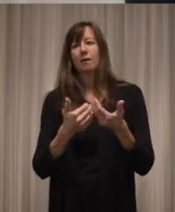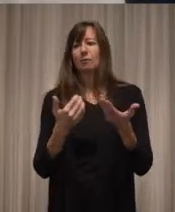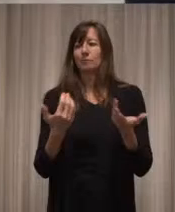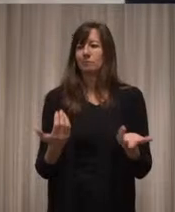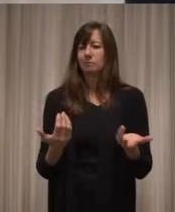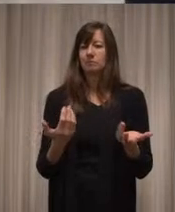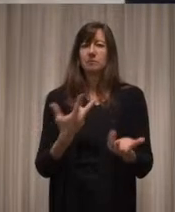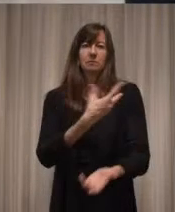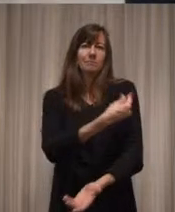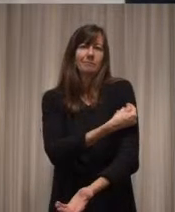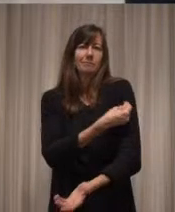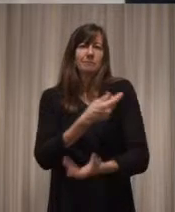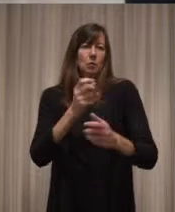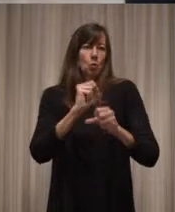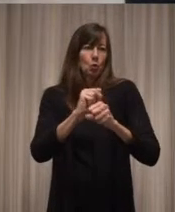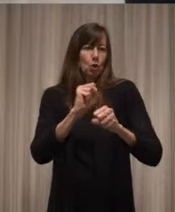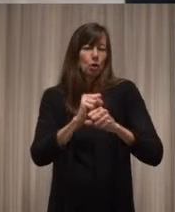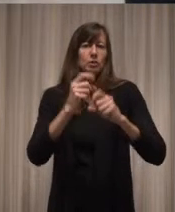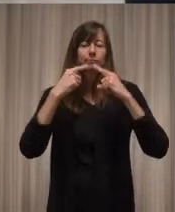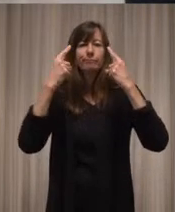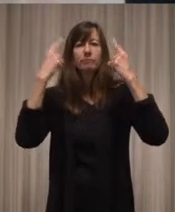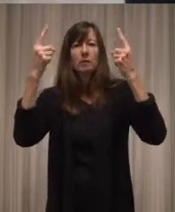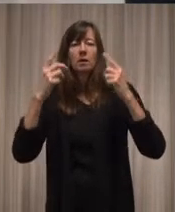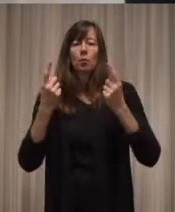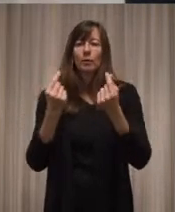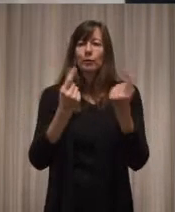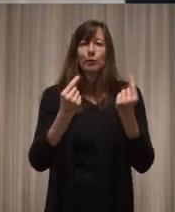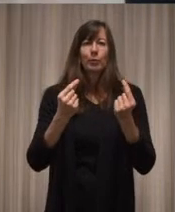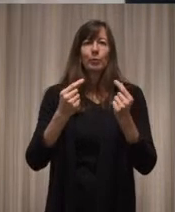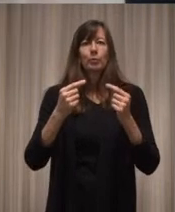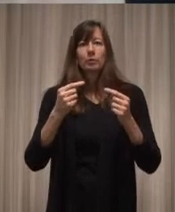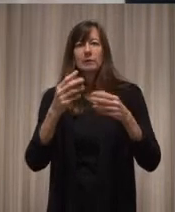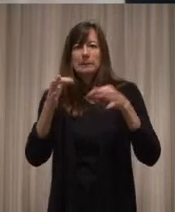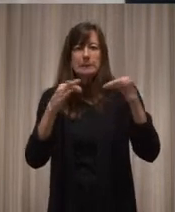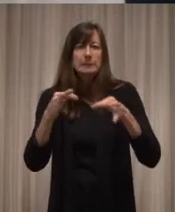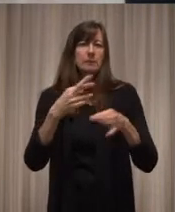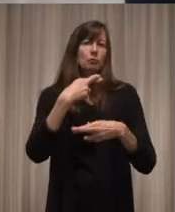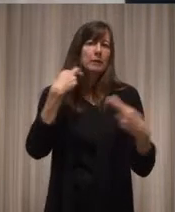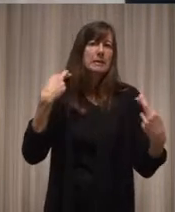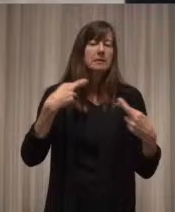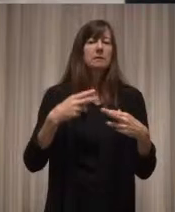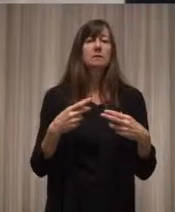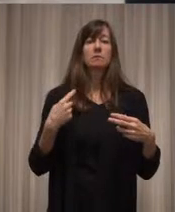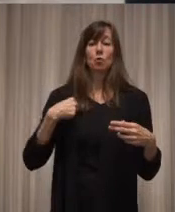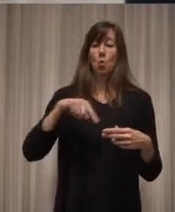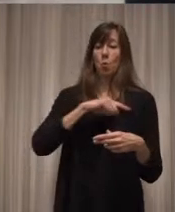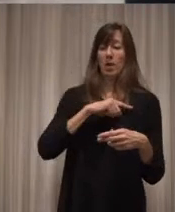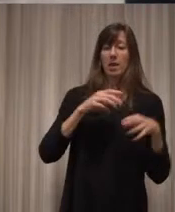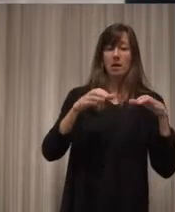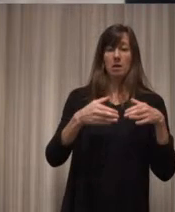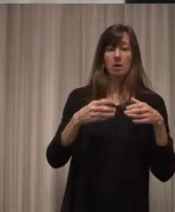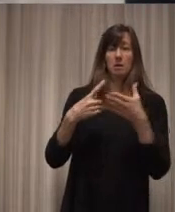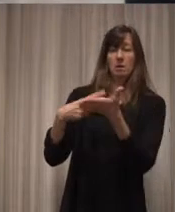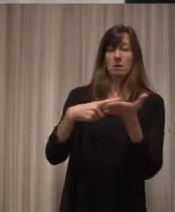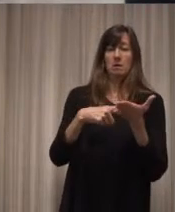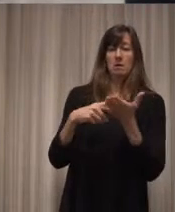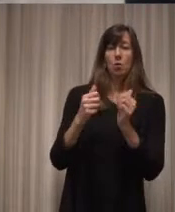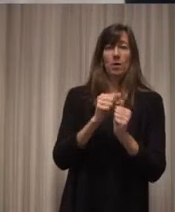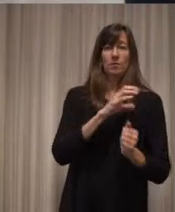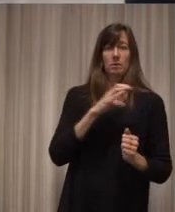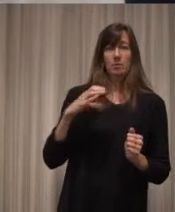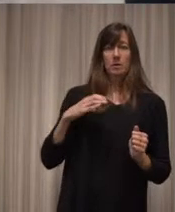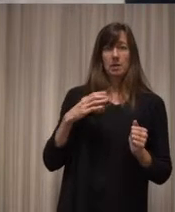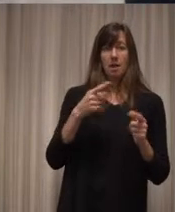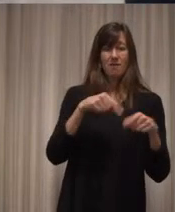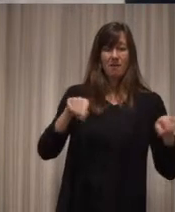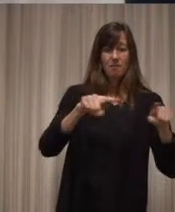will be sharing it with the members of the coalition who can then go out and share that with their communities and make sure that any questions and